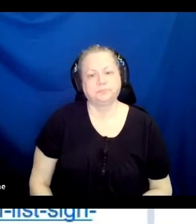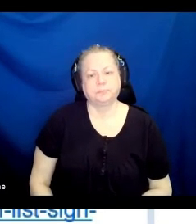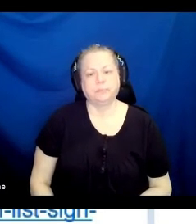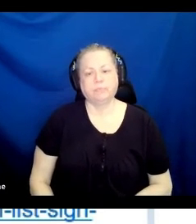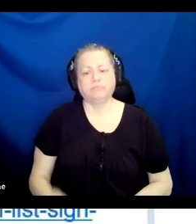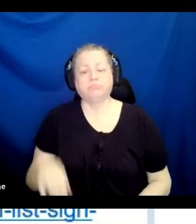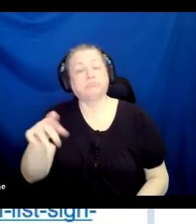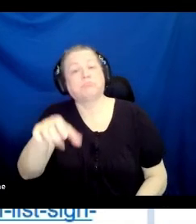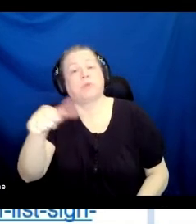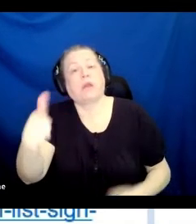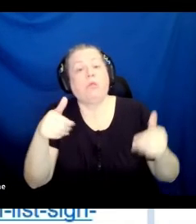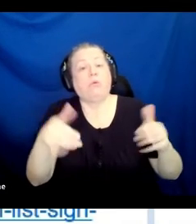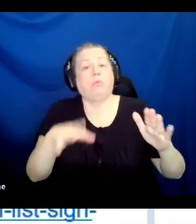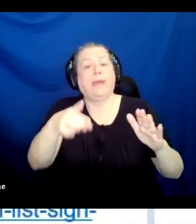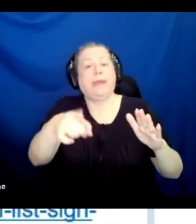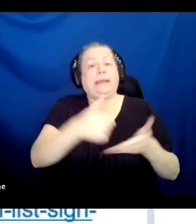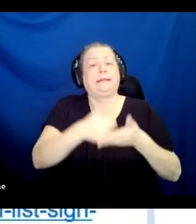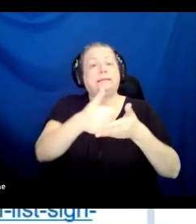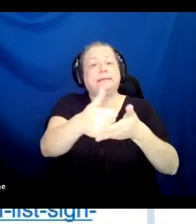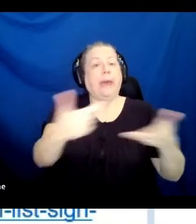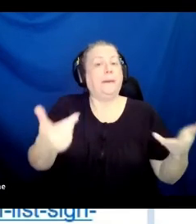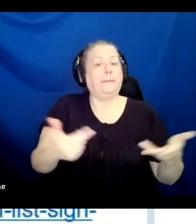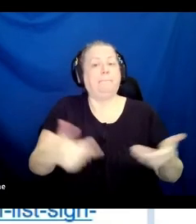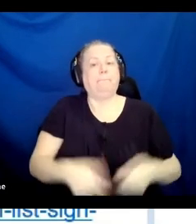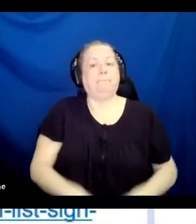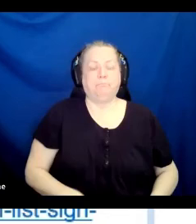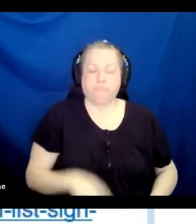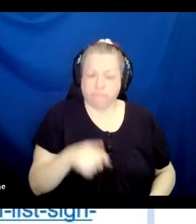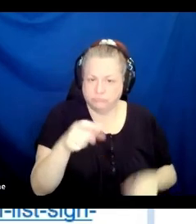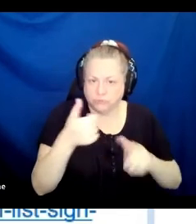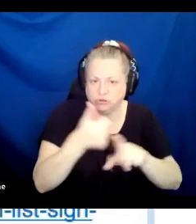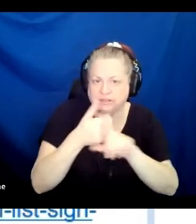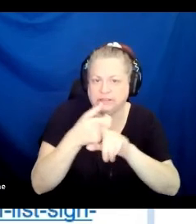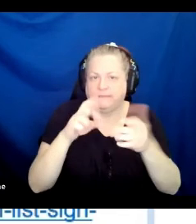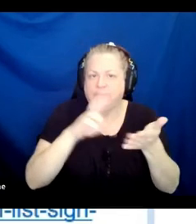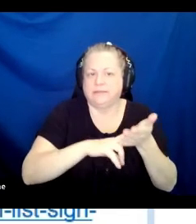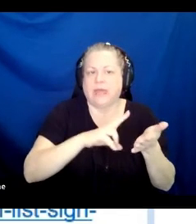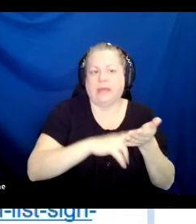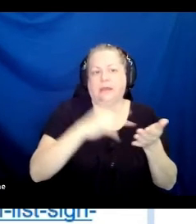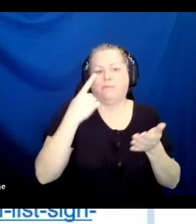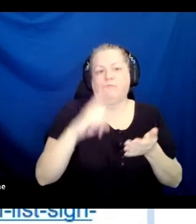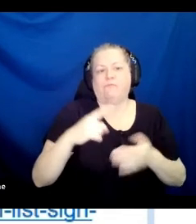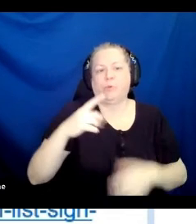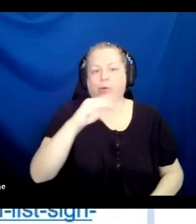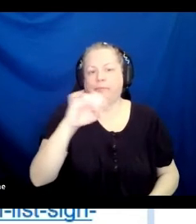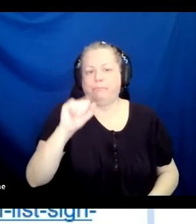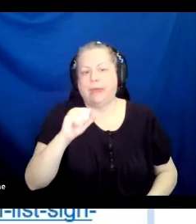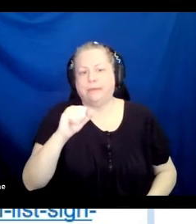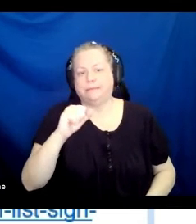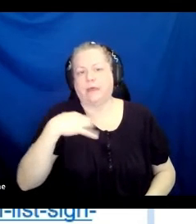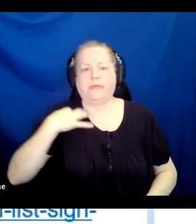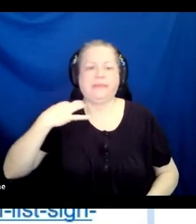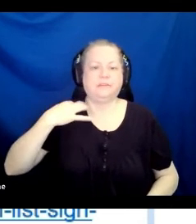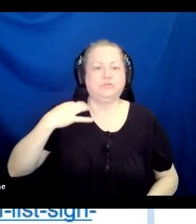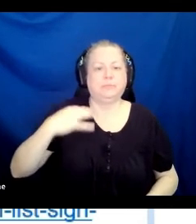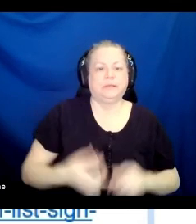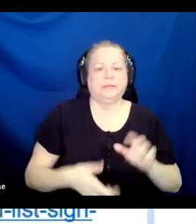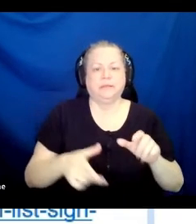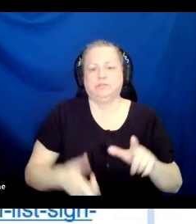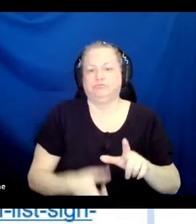So other ways you can help. You can sign up for the MassHealth Eligibility Redeterminations email list, which